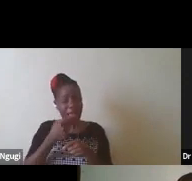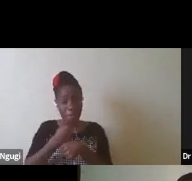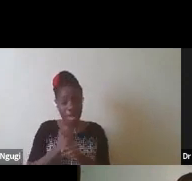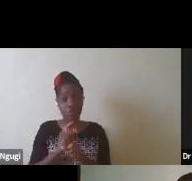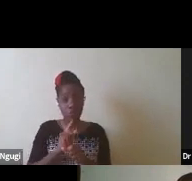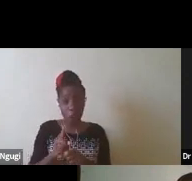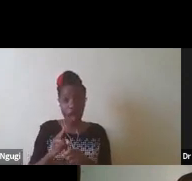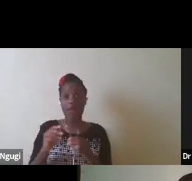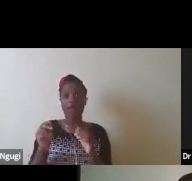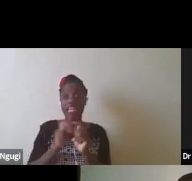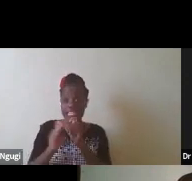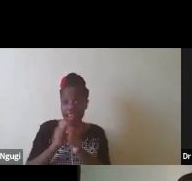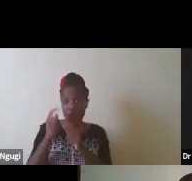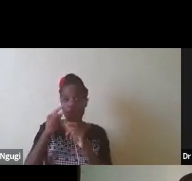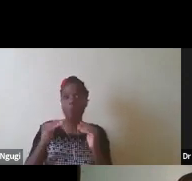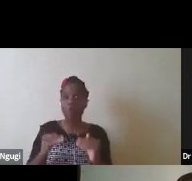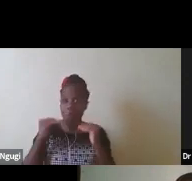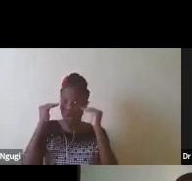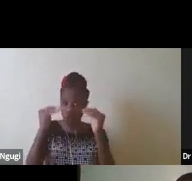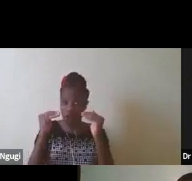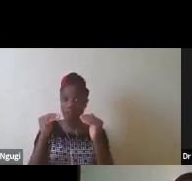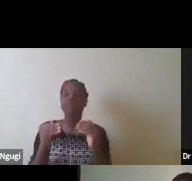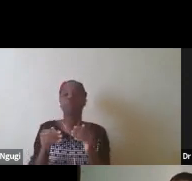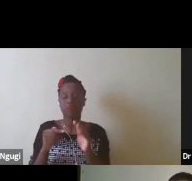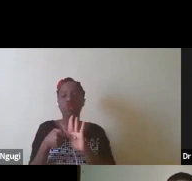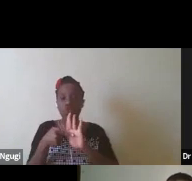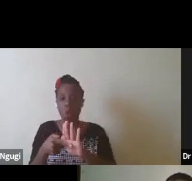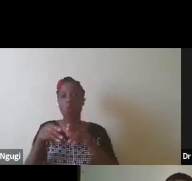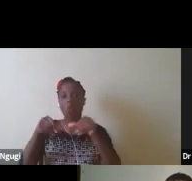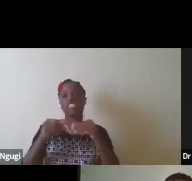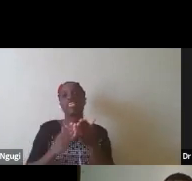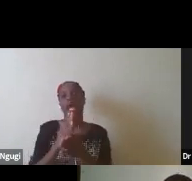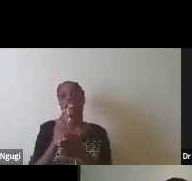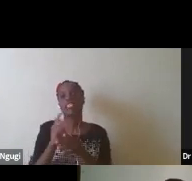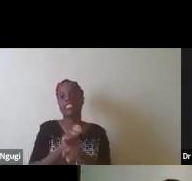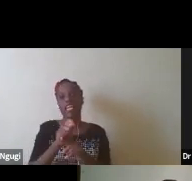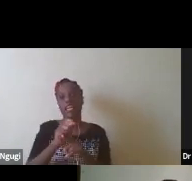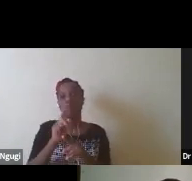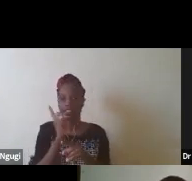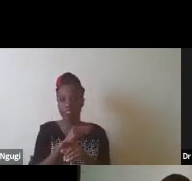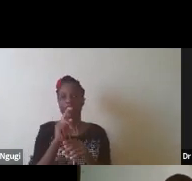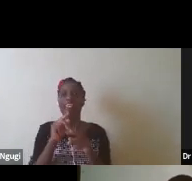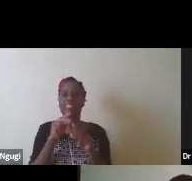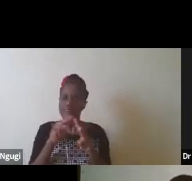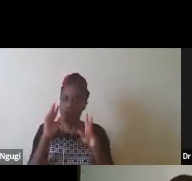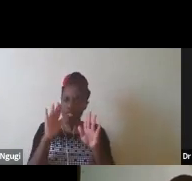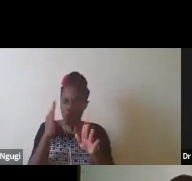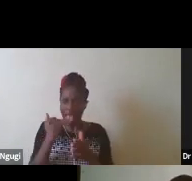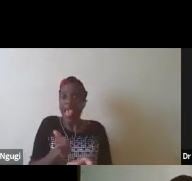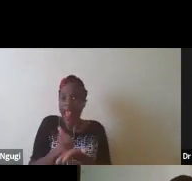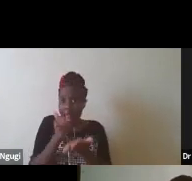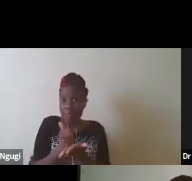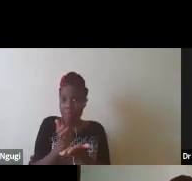interviews, these are things that they want to hold on to that. And these are very important things that we think that it's helping them all to